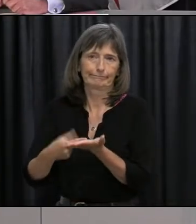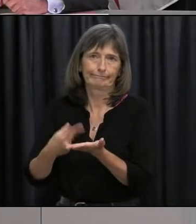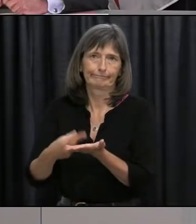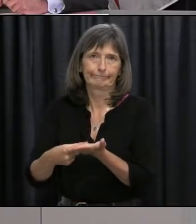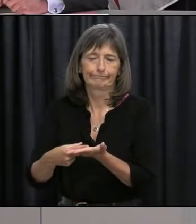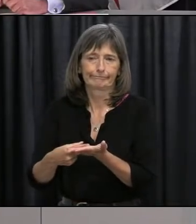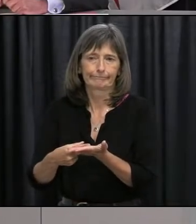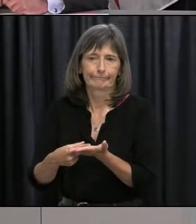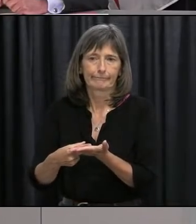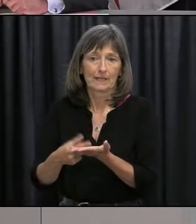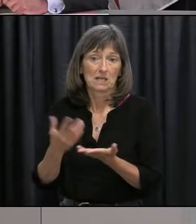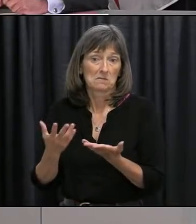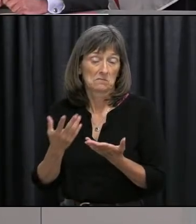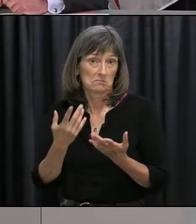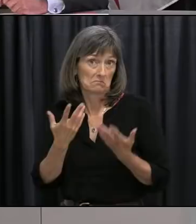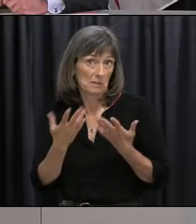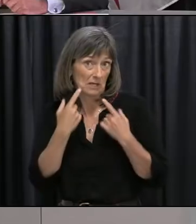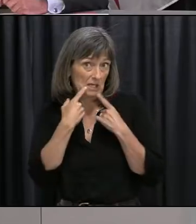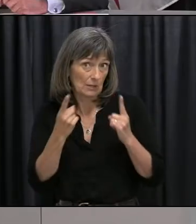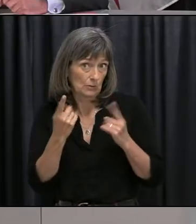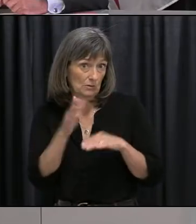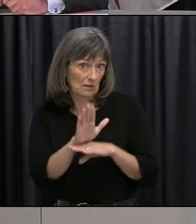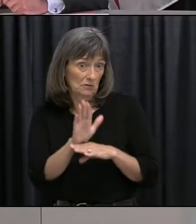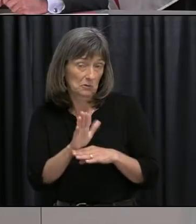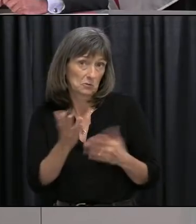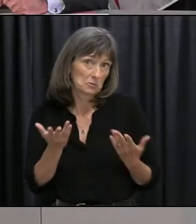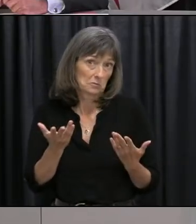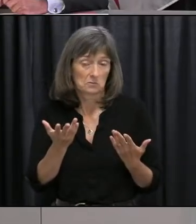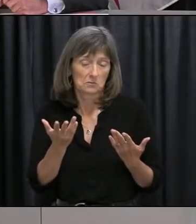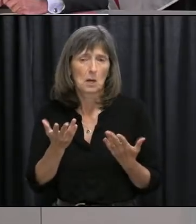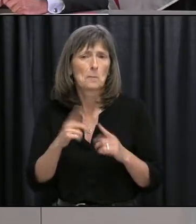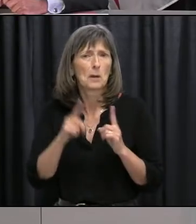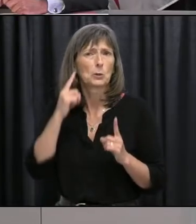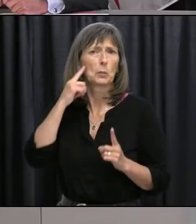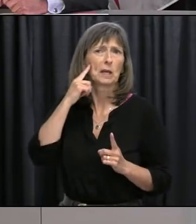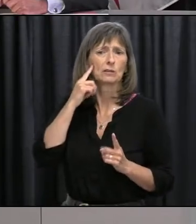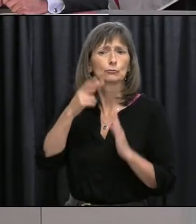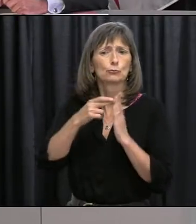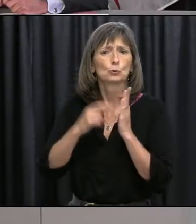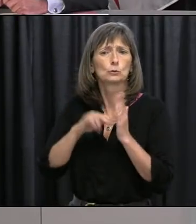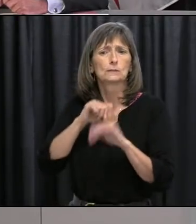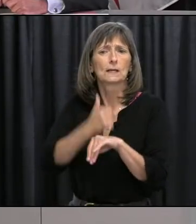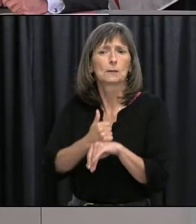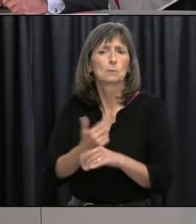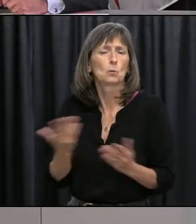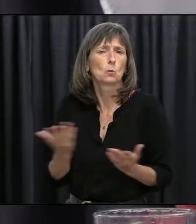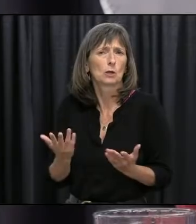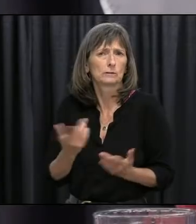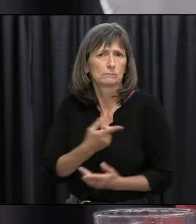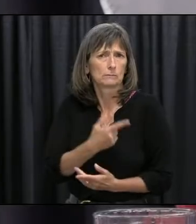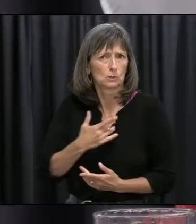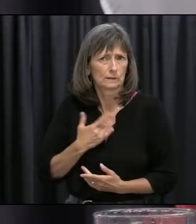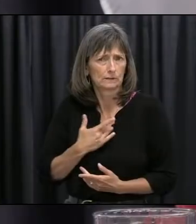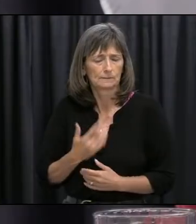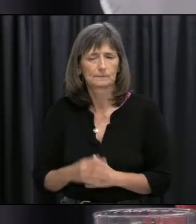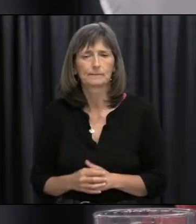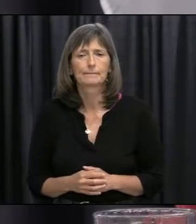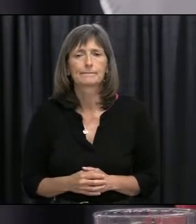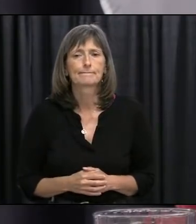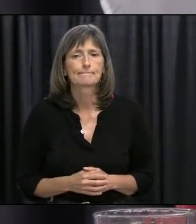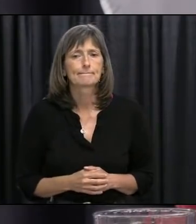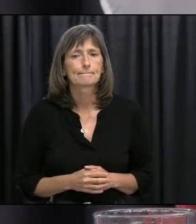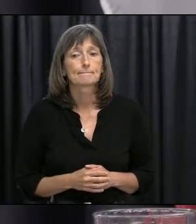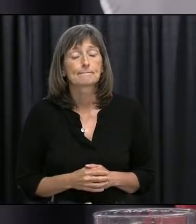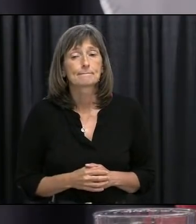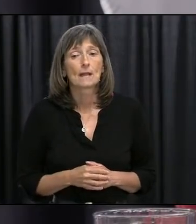I'm just wondering if you have an idea or could give us an idea of what these measures and orders might look like. I think from the point of view of the